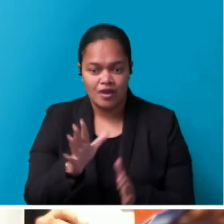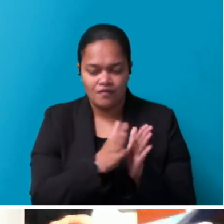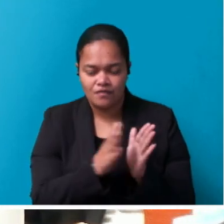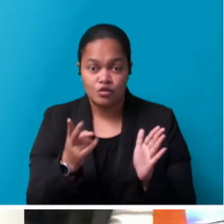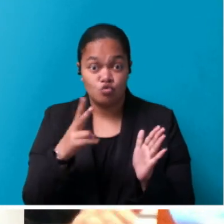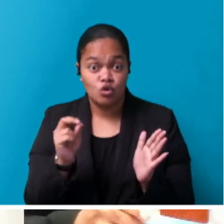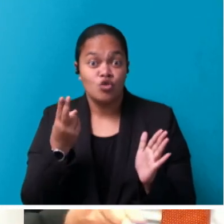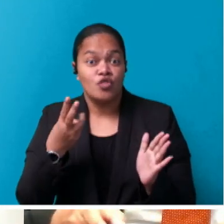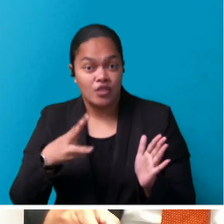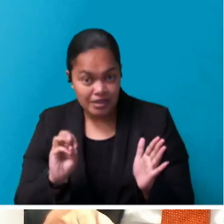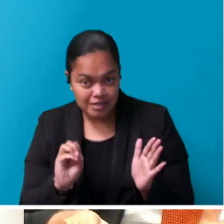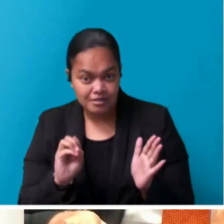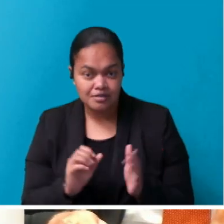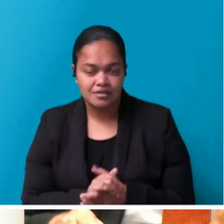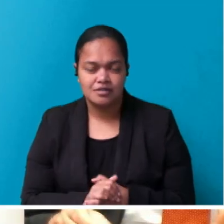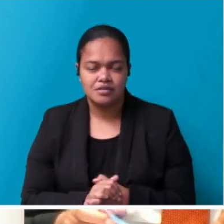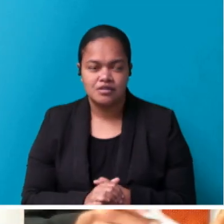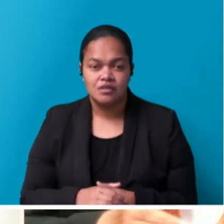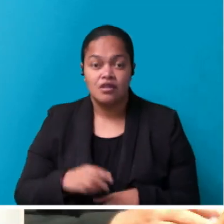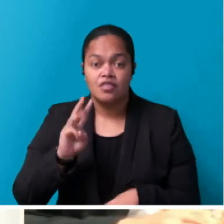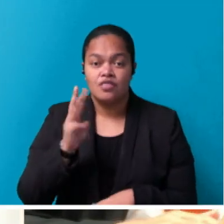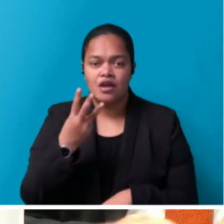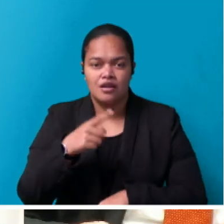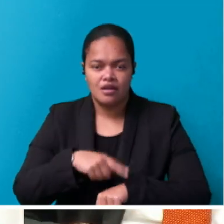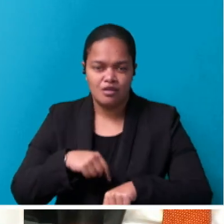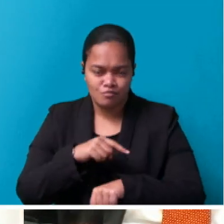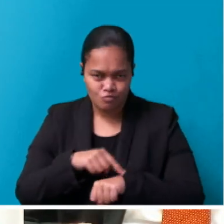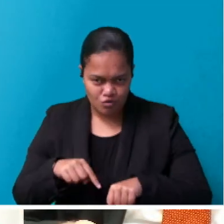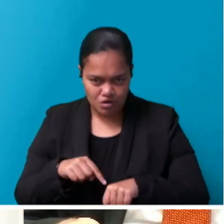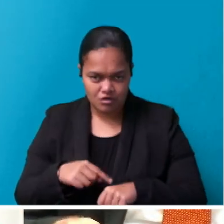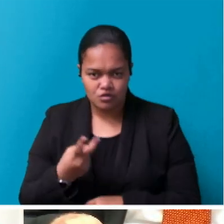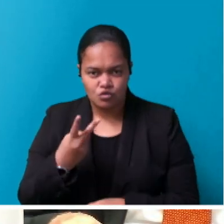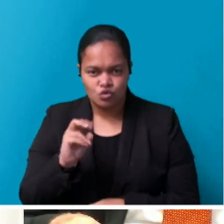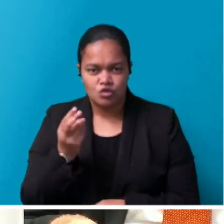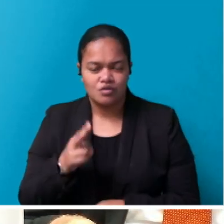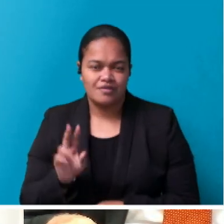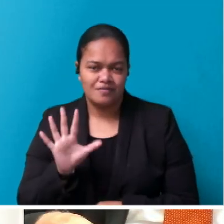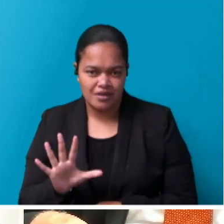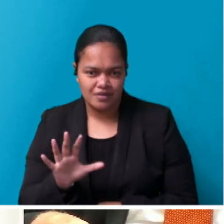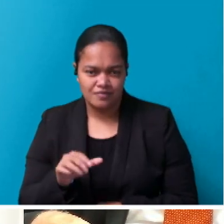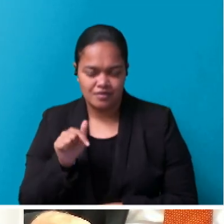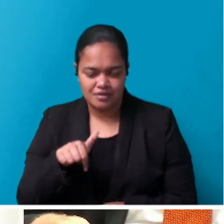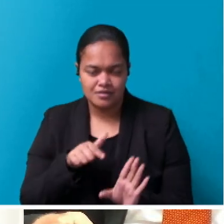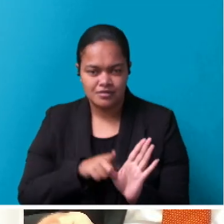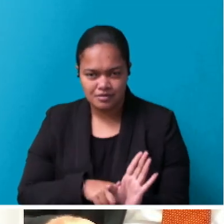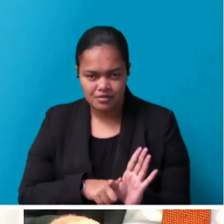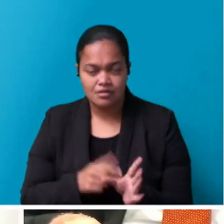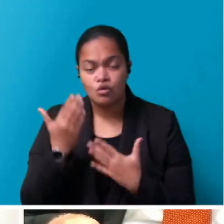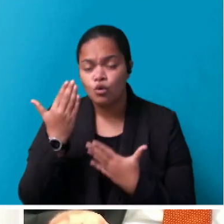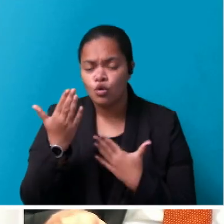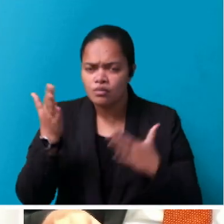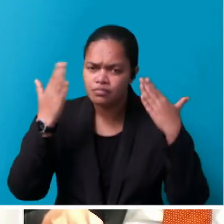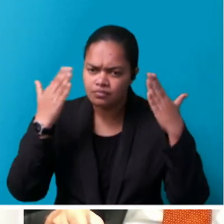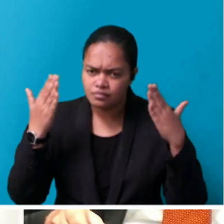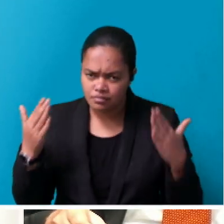2030, which took place on the 3rd of April 2025. Honorable Speaker,